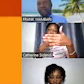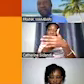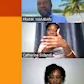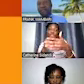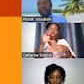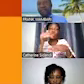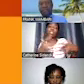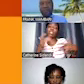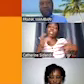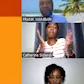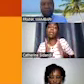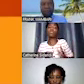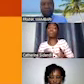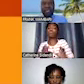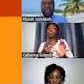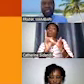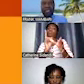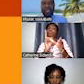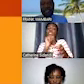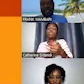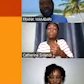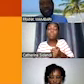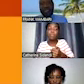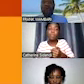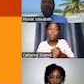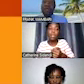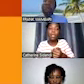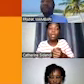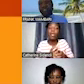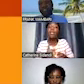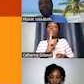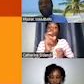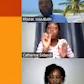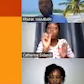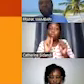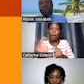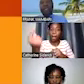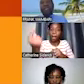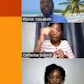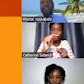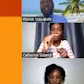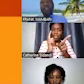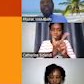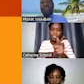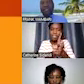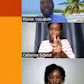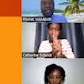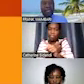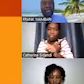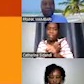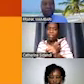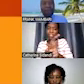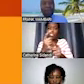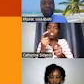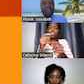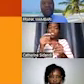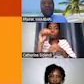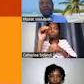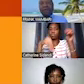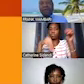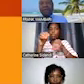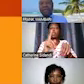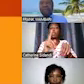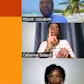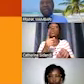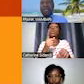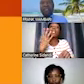out. And it will come in different shape and spheres. The first one, loss of a family